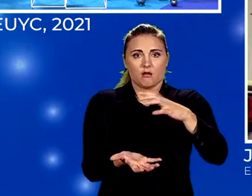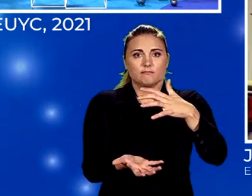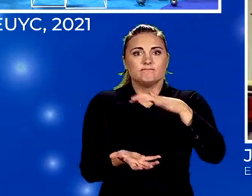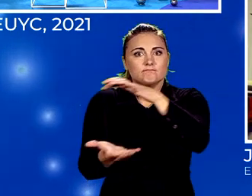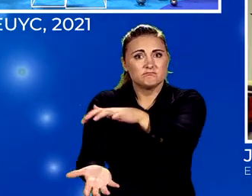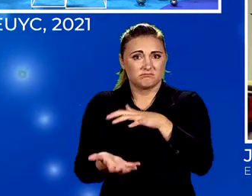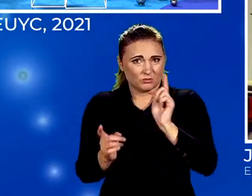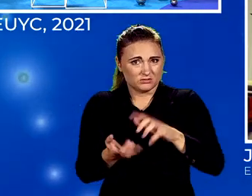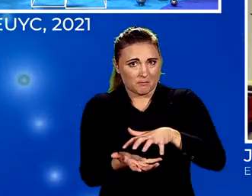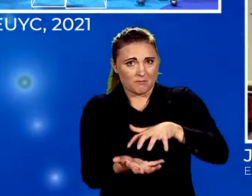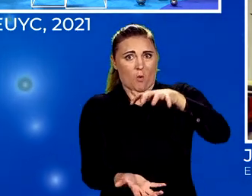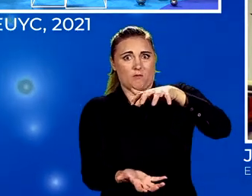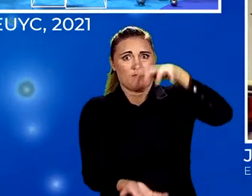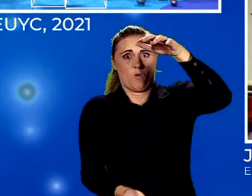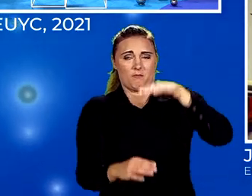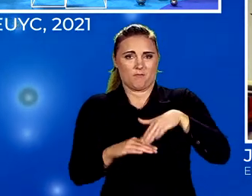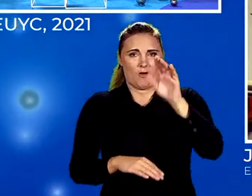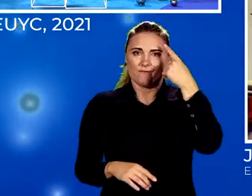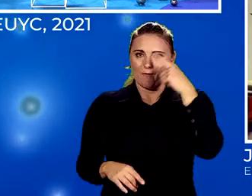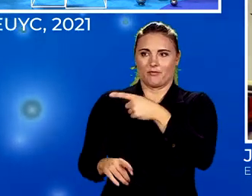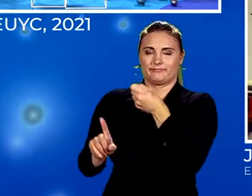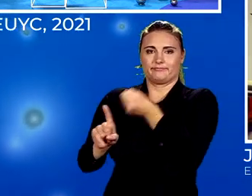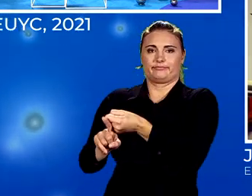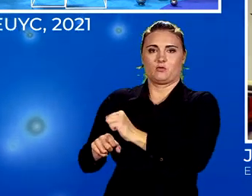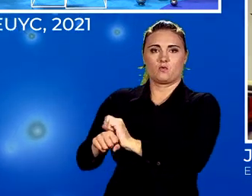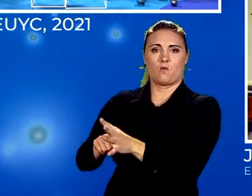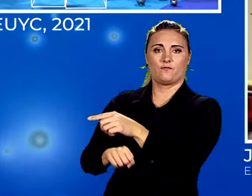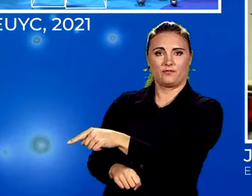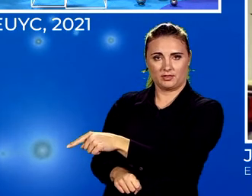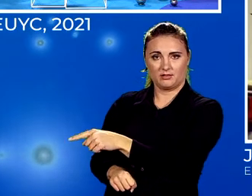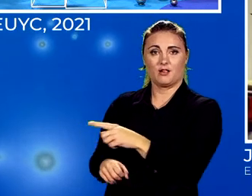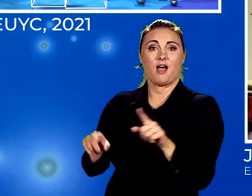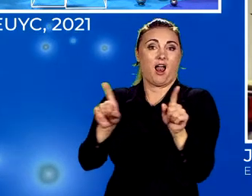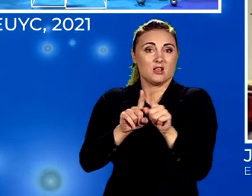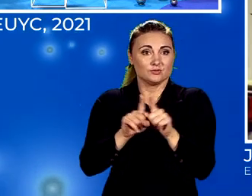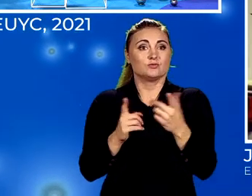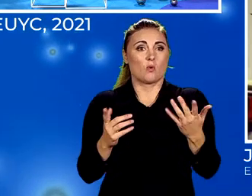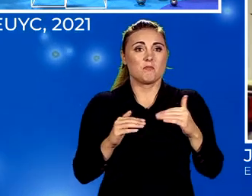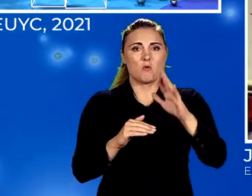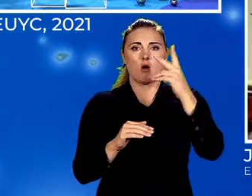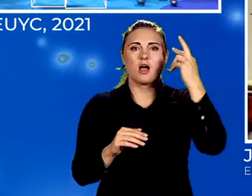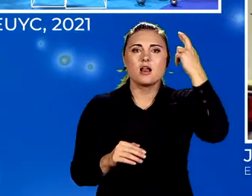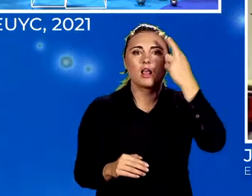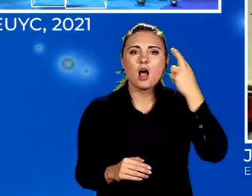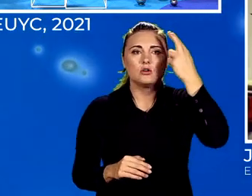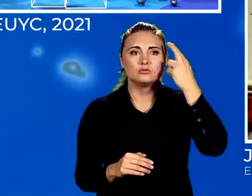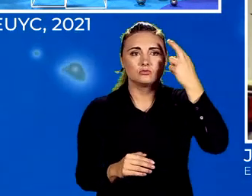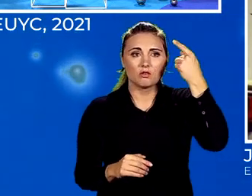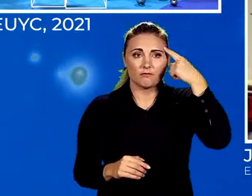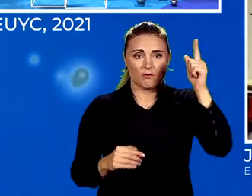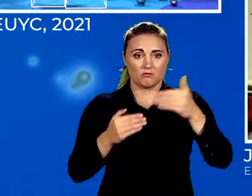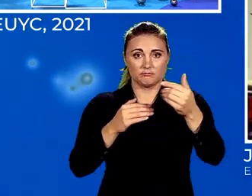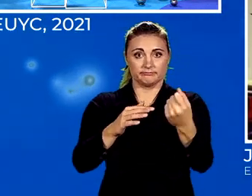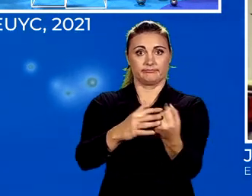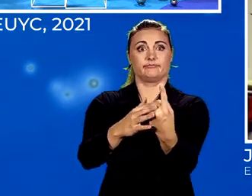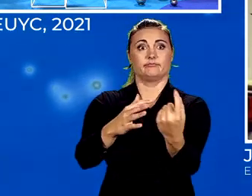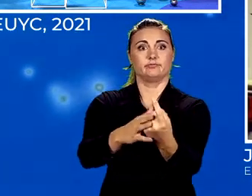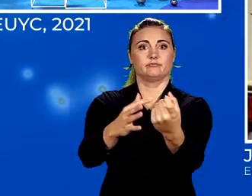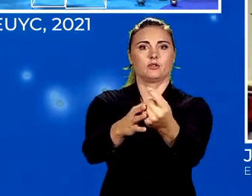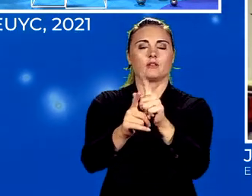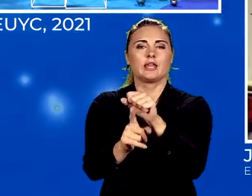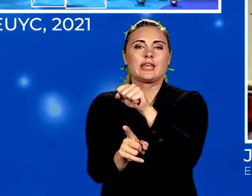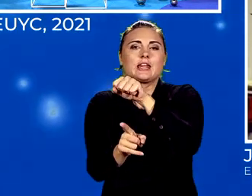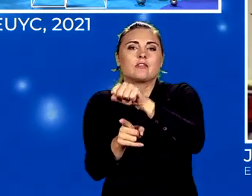and funds that is going to put the EU in debt for a long time to come, which means that my generation, our